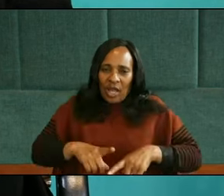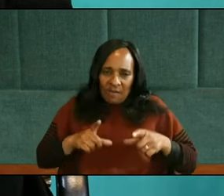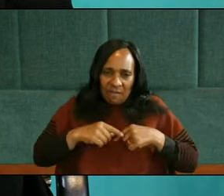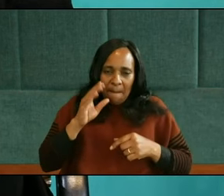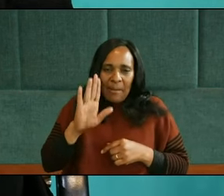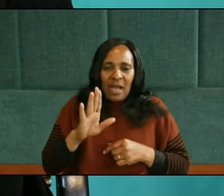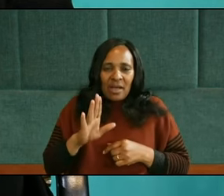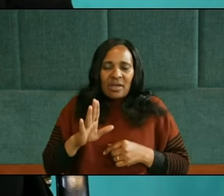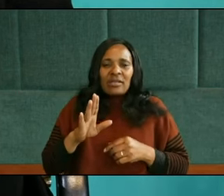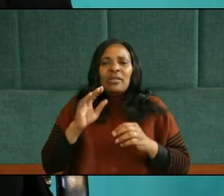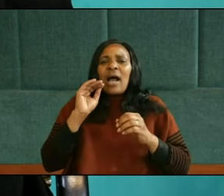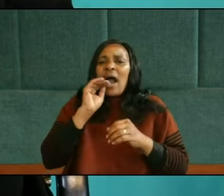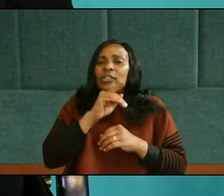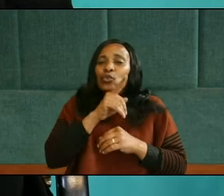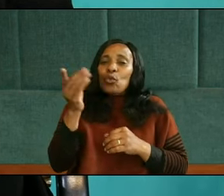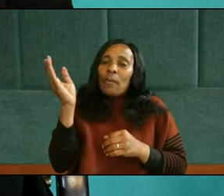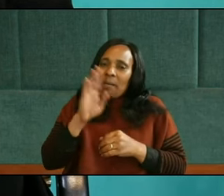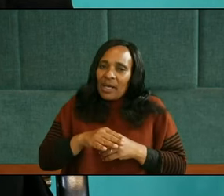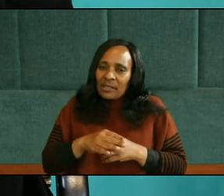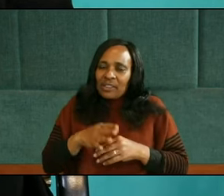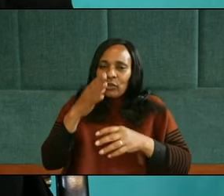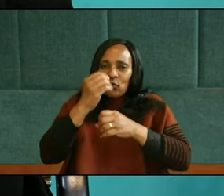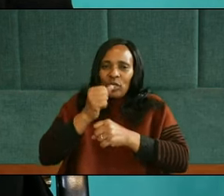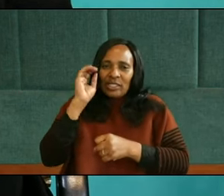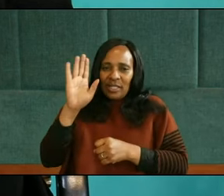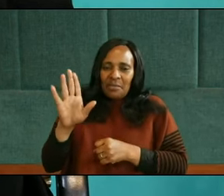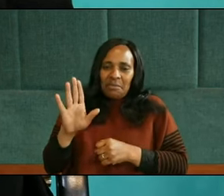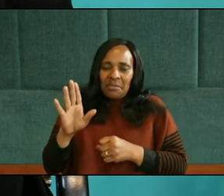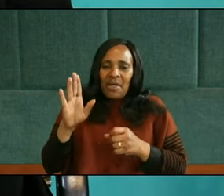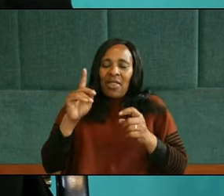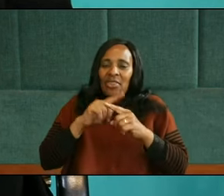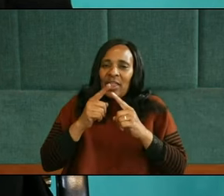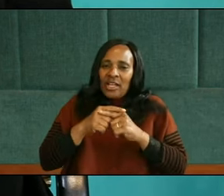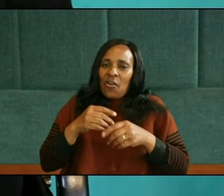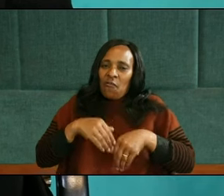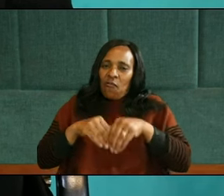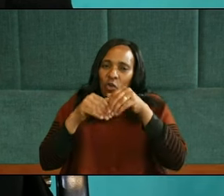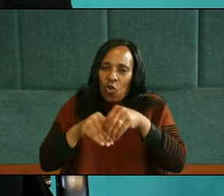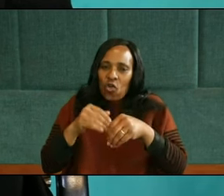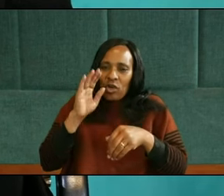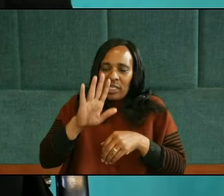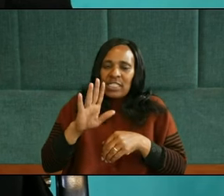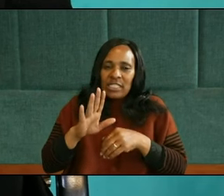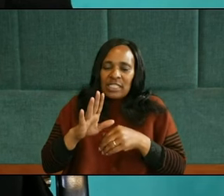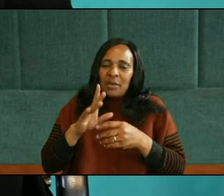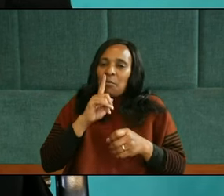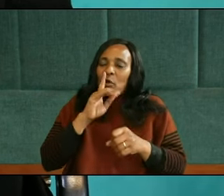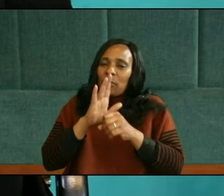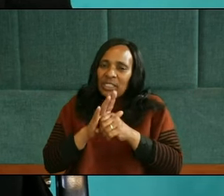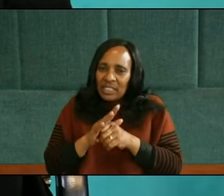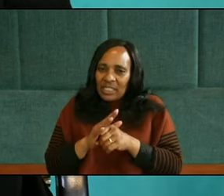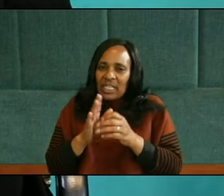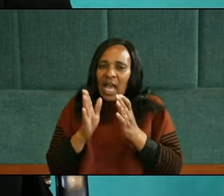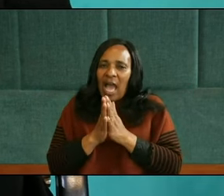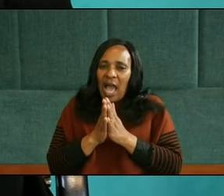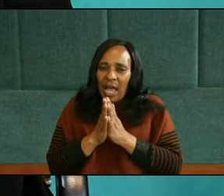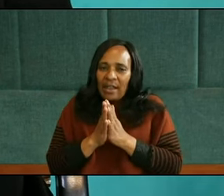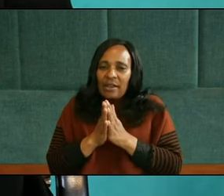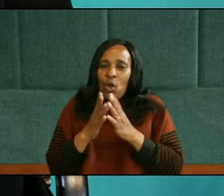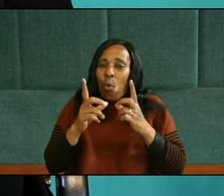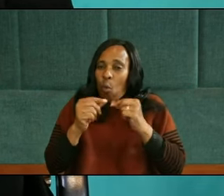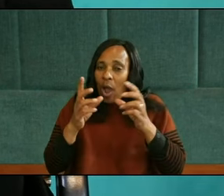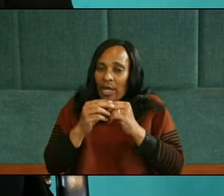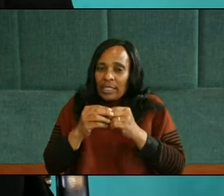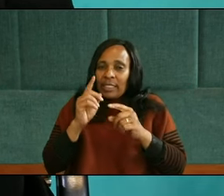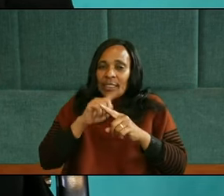God has your back. You just need to trust him and follow out his will and his promises, and you will be truly